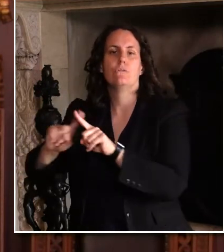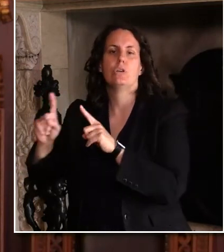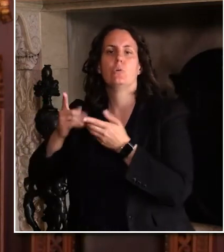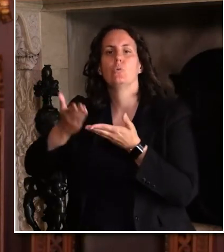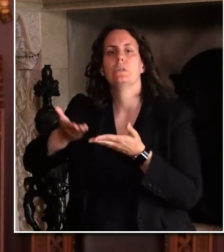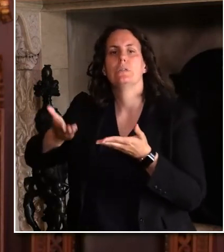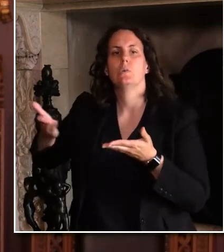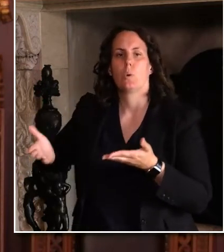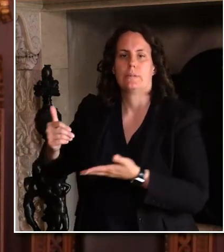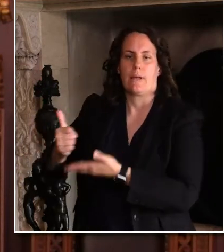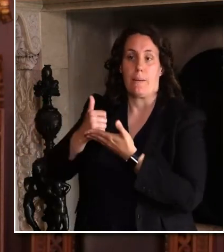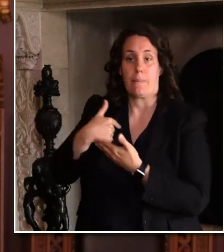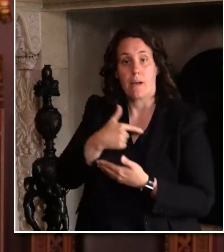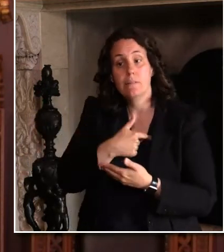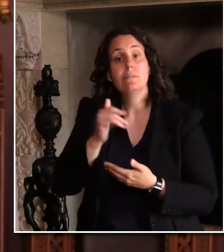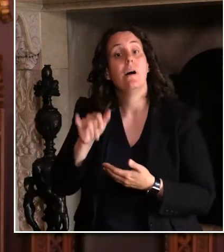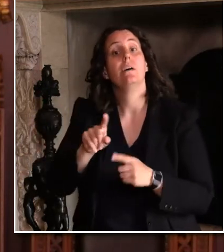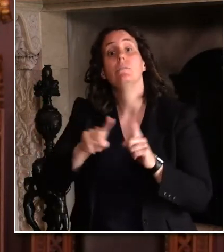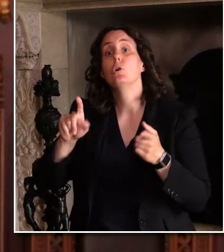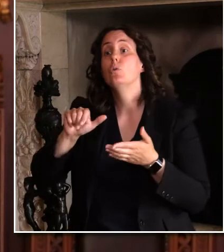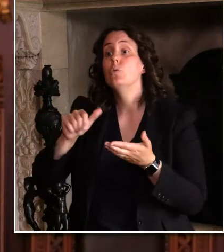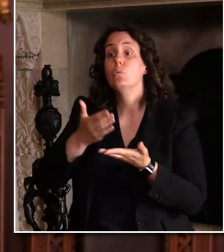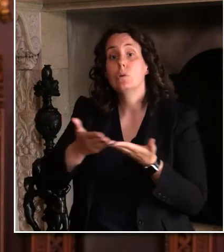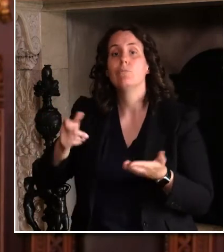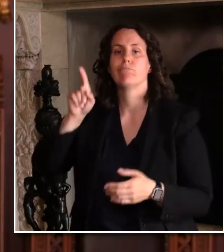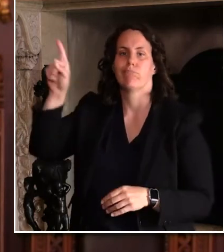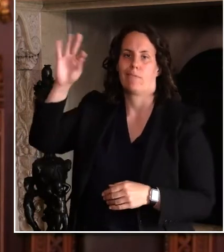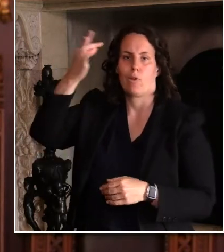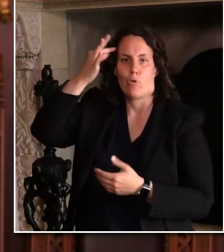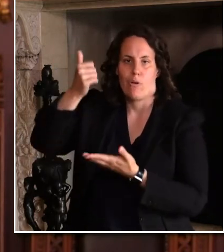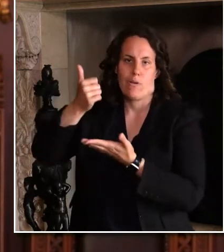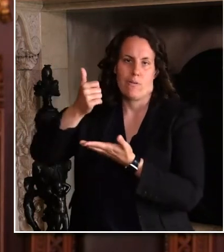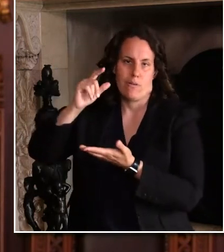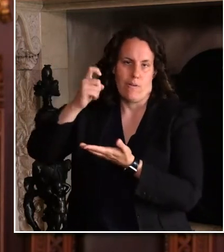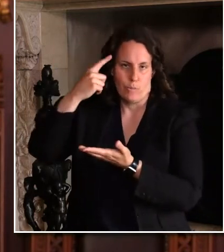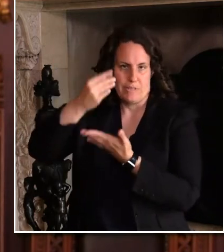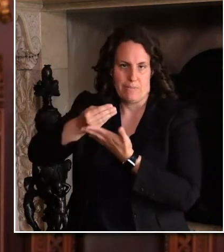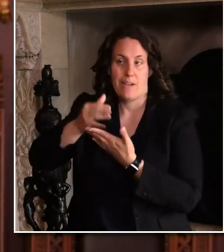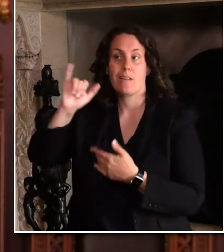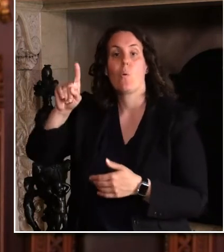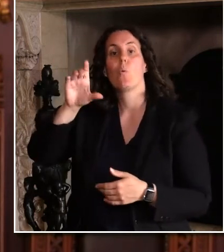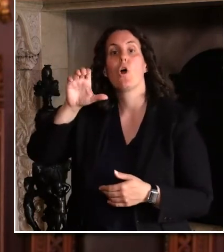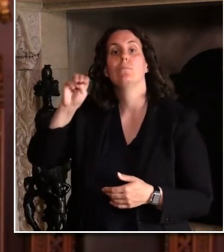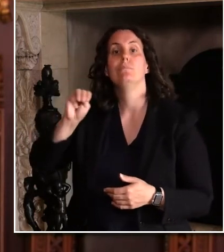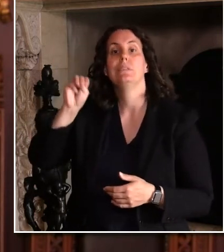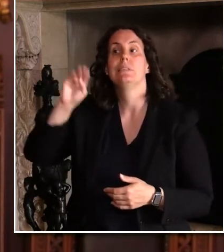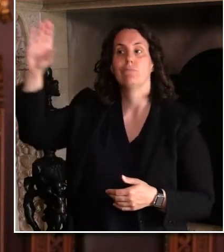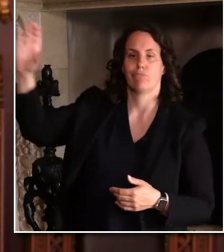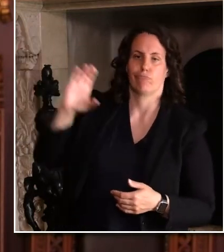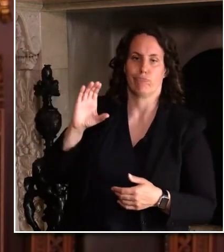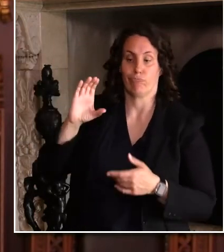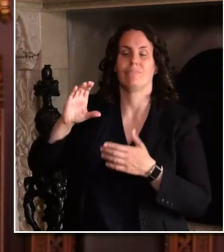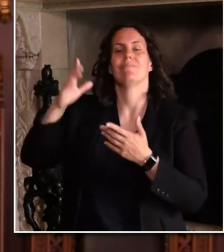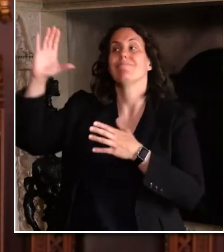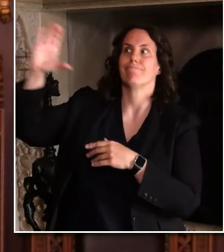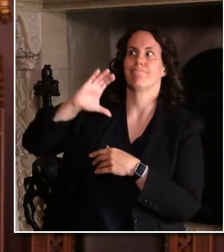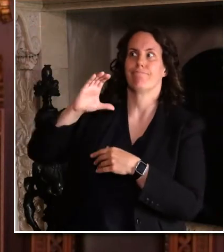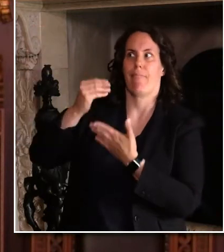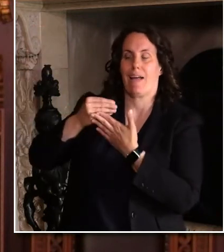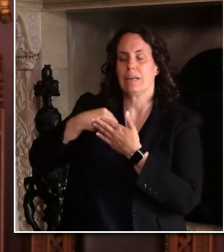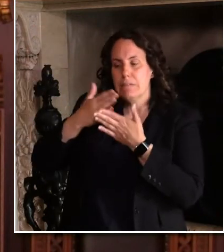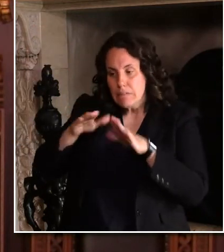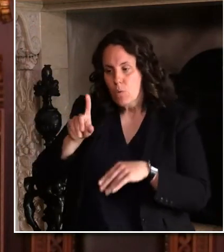addition to this $100 million that is going exclusively to these two primary areas,